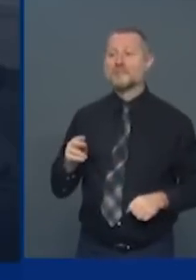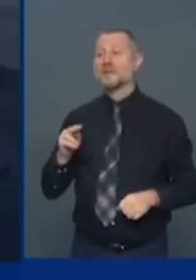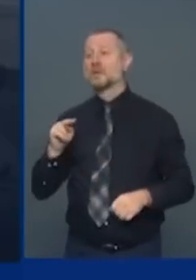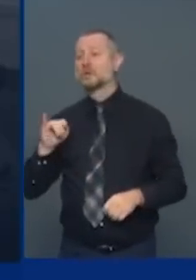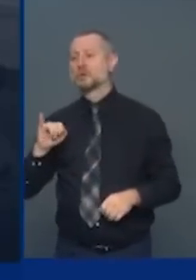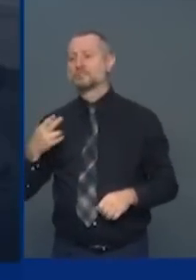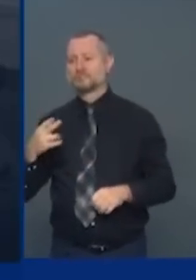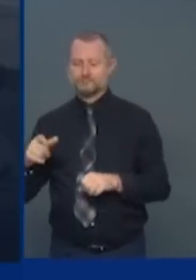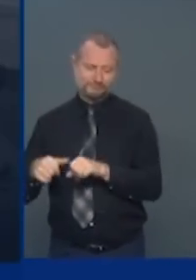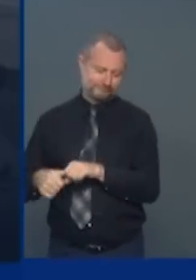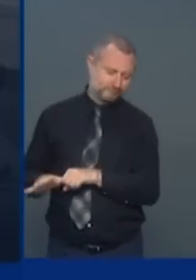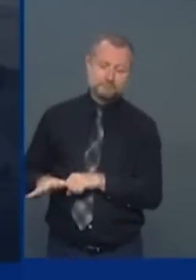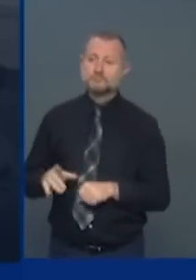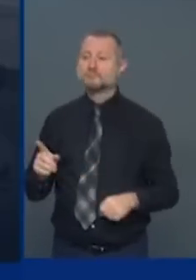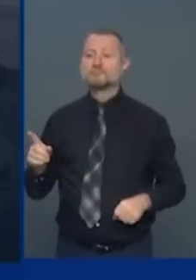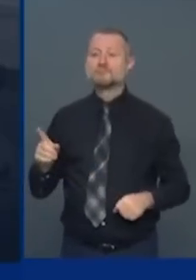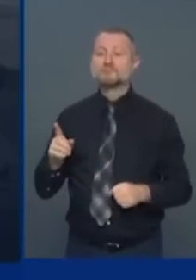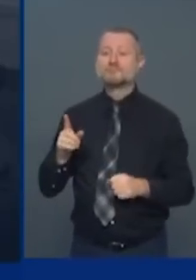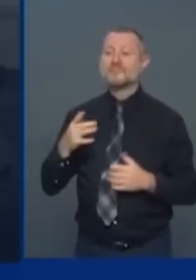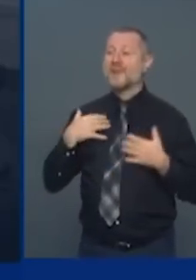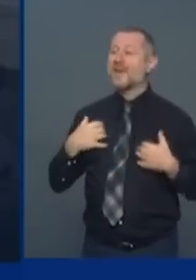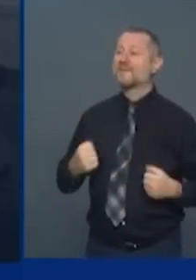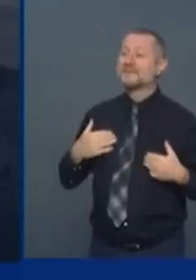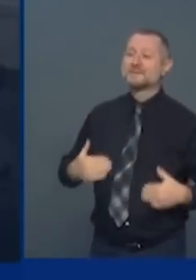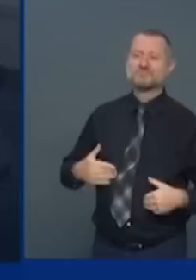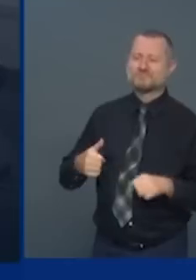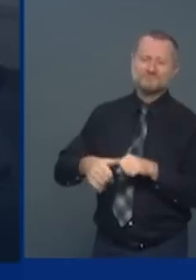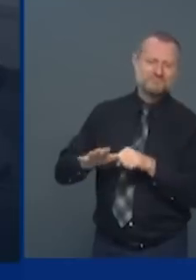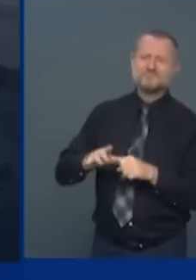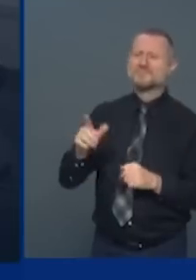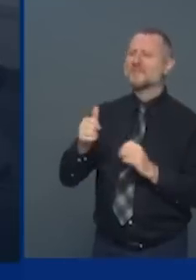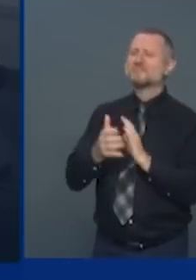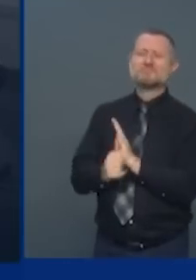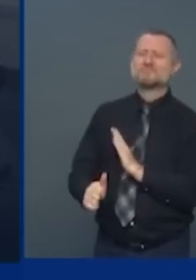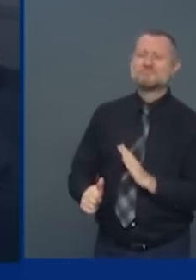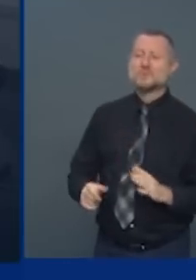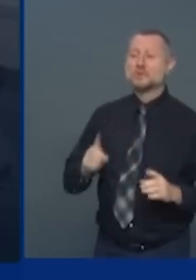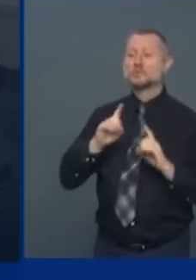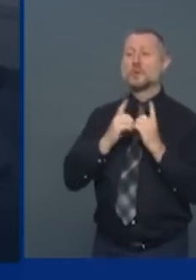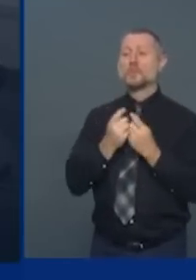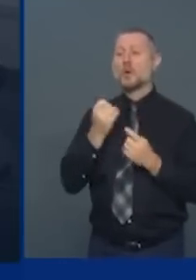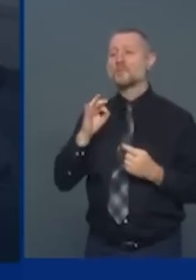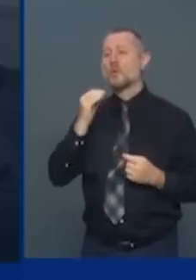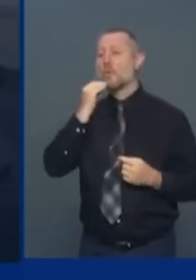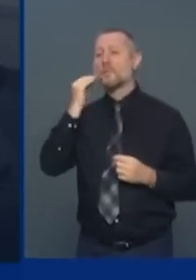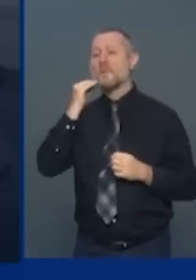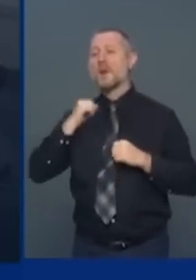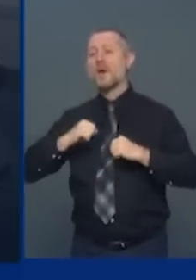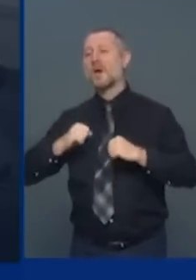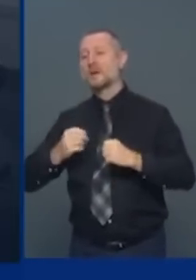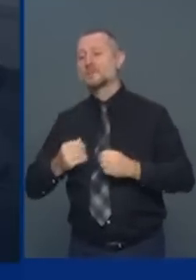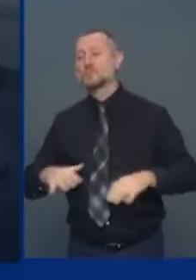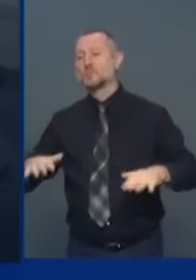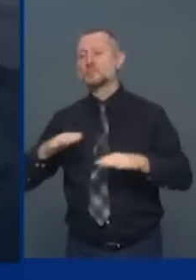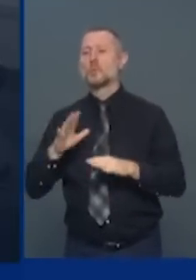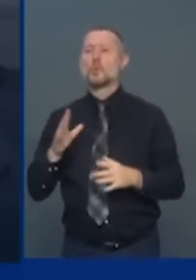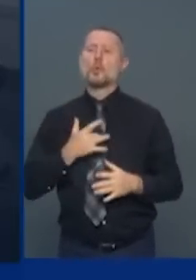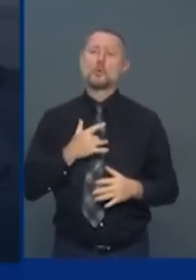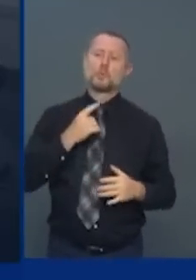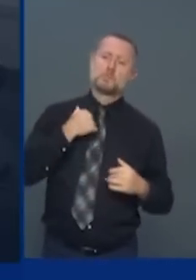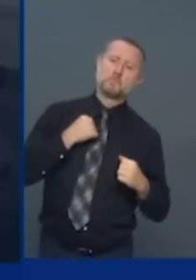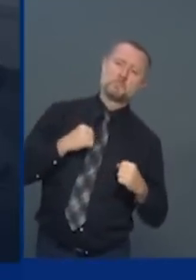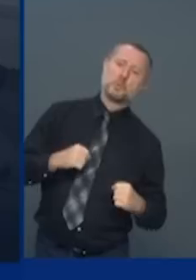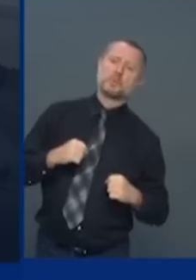incompetent Department of Homeland Security. Department of Homeland Security, we're going to protect the people of this